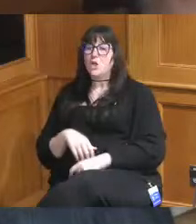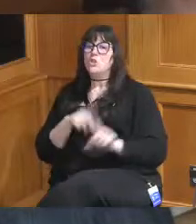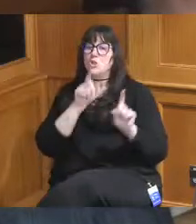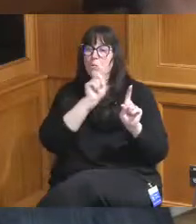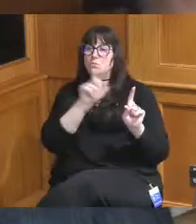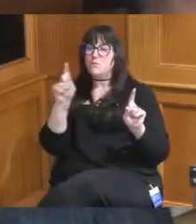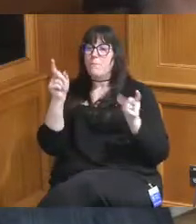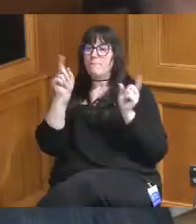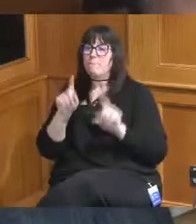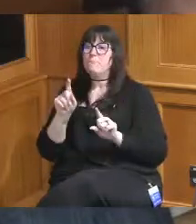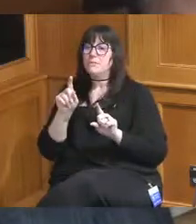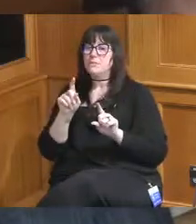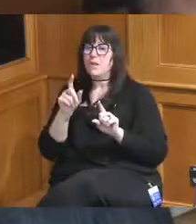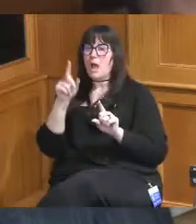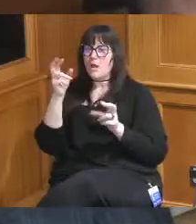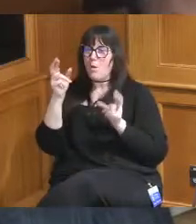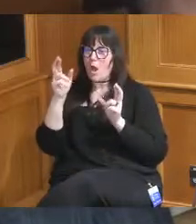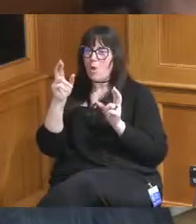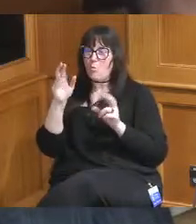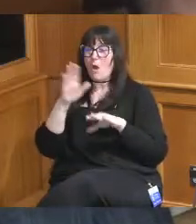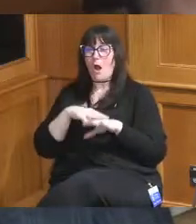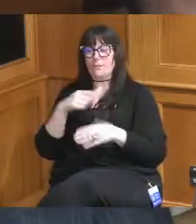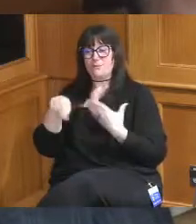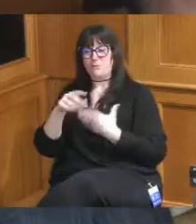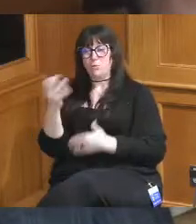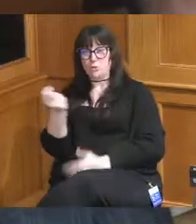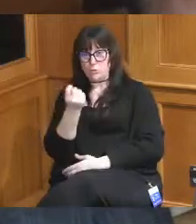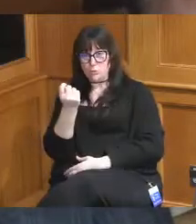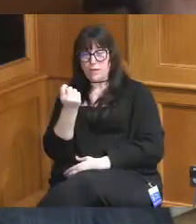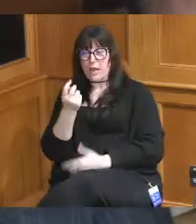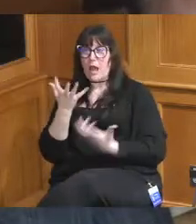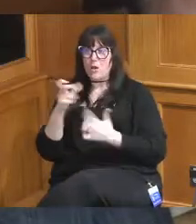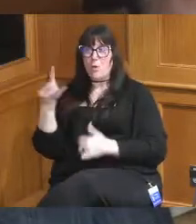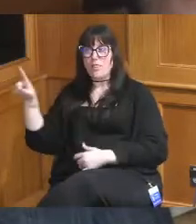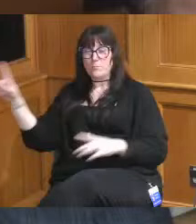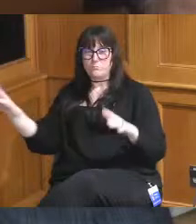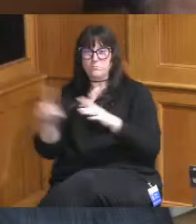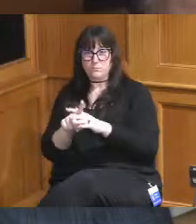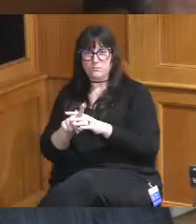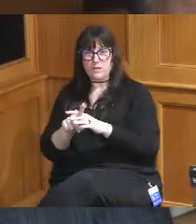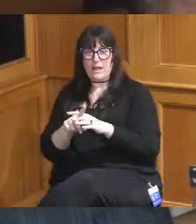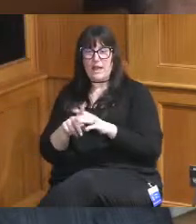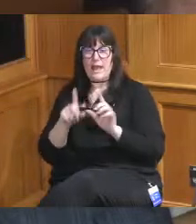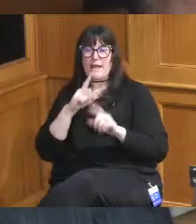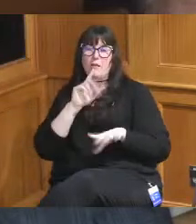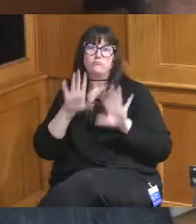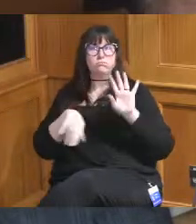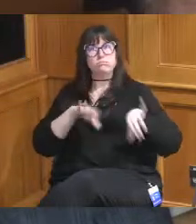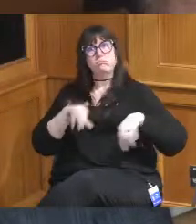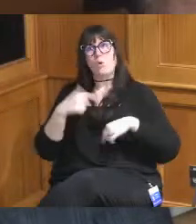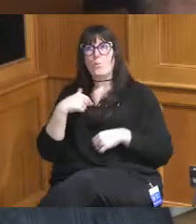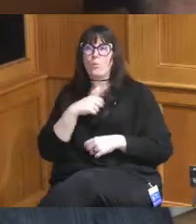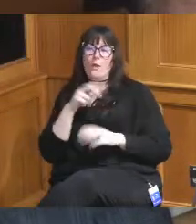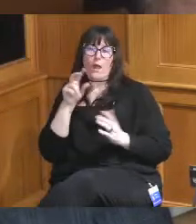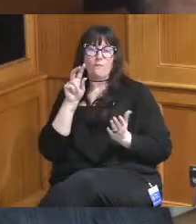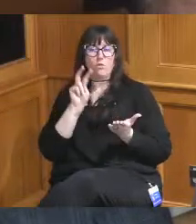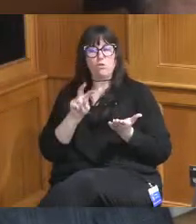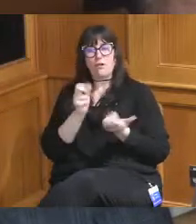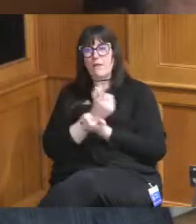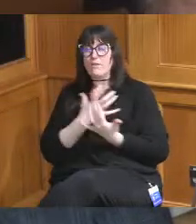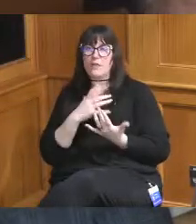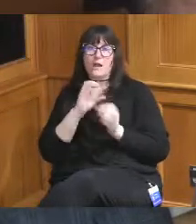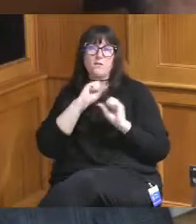and I just hope on Tuesday, I don't want them to come and give me that same thing. We've looked at ourselves and we've done nothing